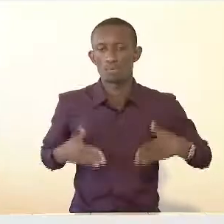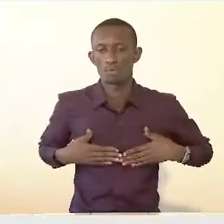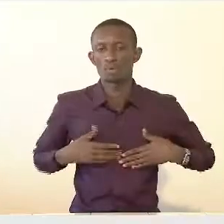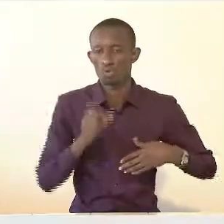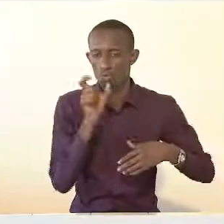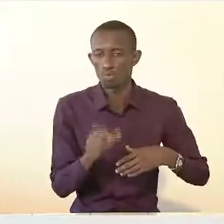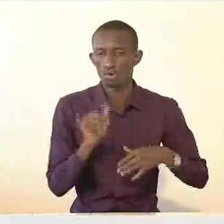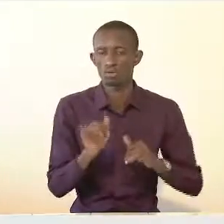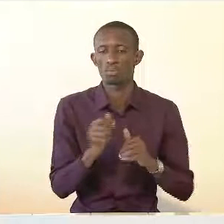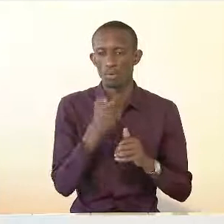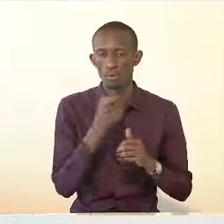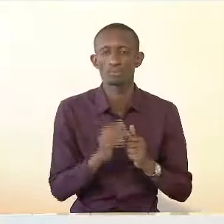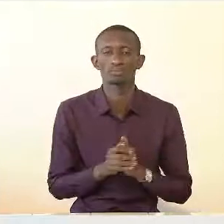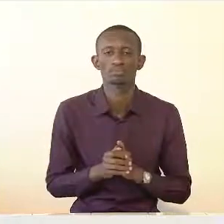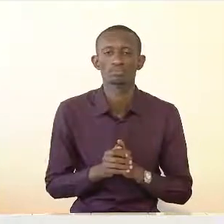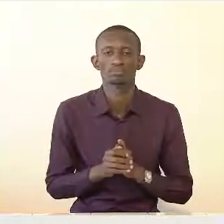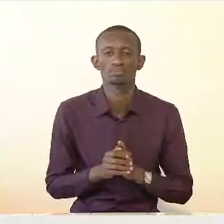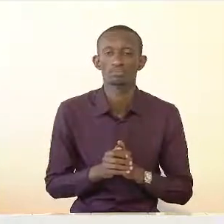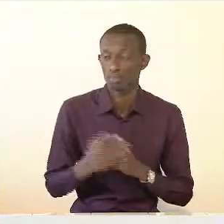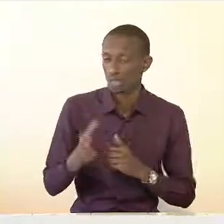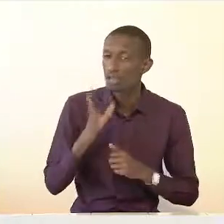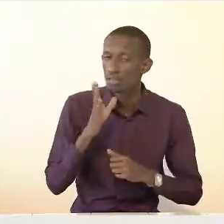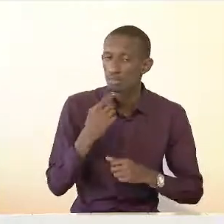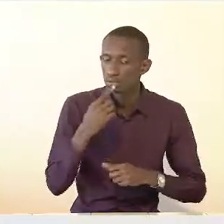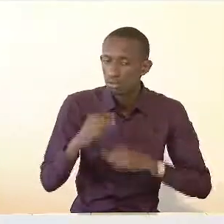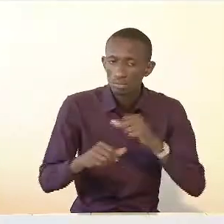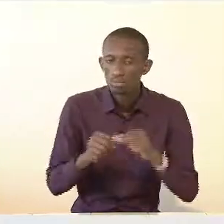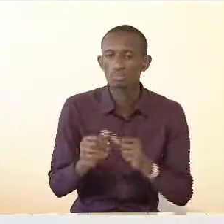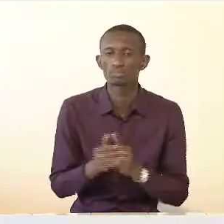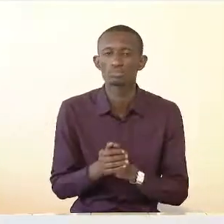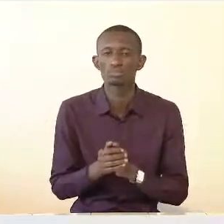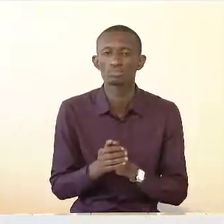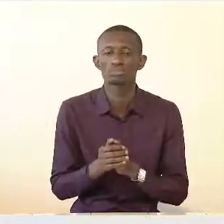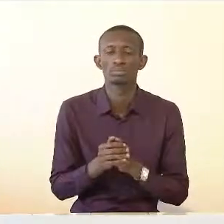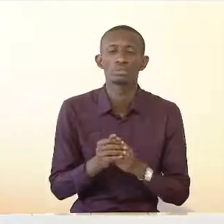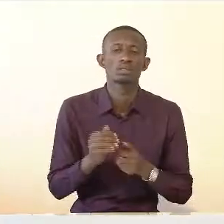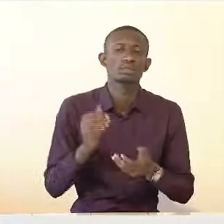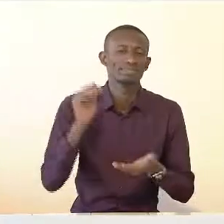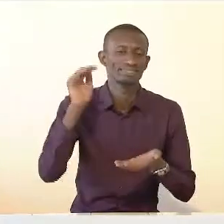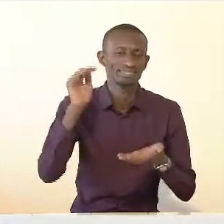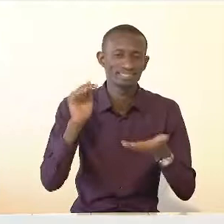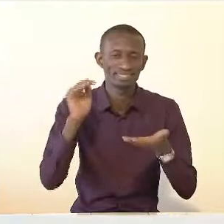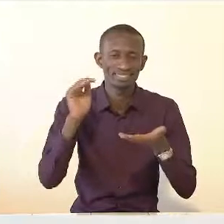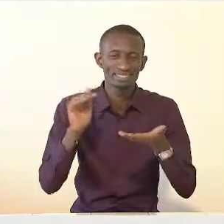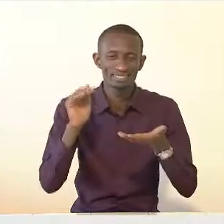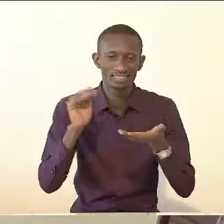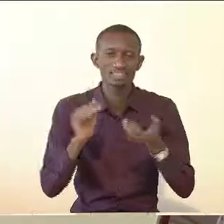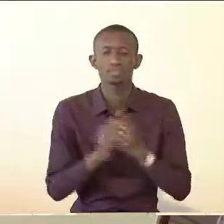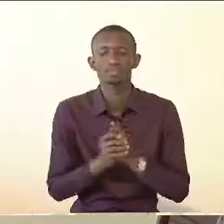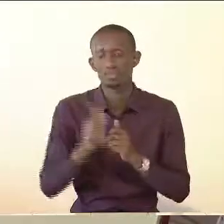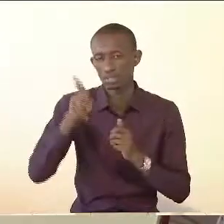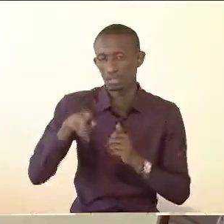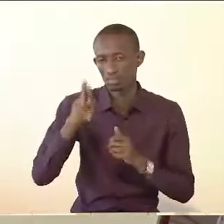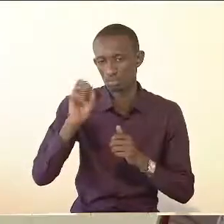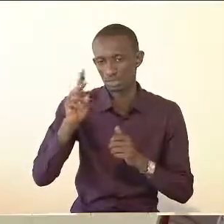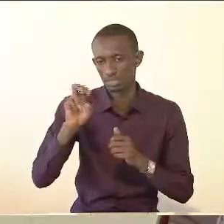Let's talk about decrease of the production of sweat. That is, say, when the temperature